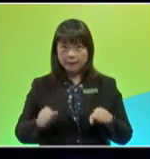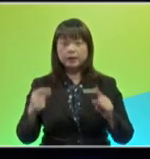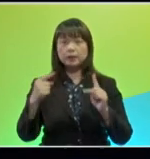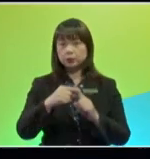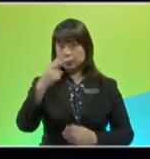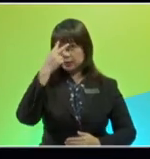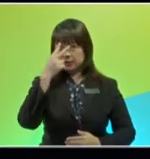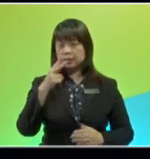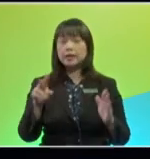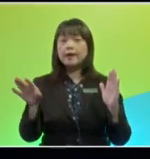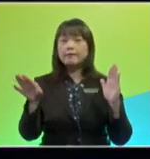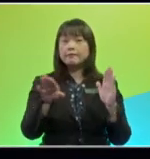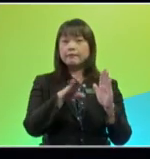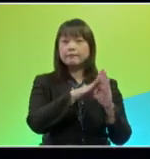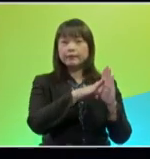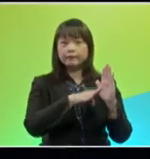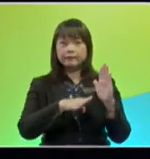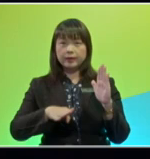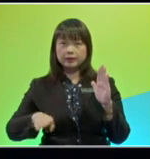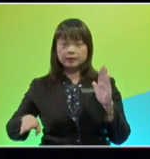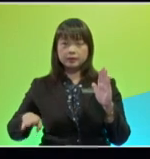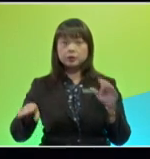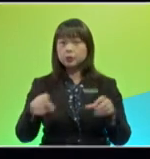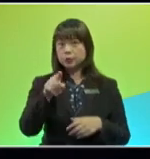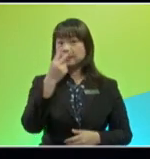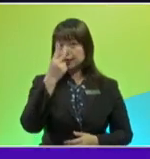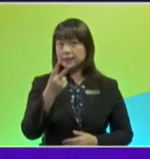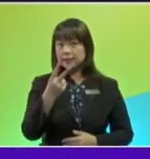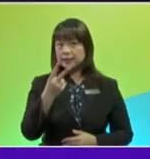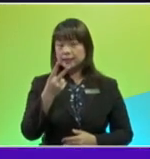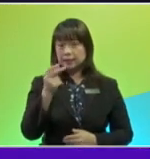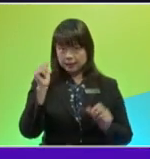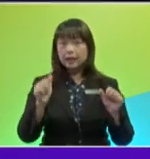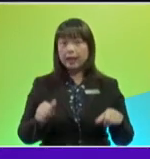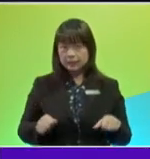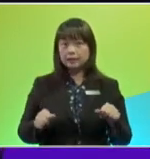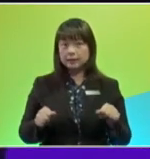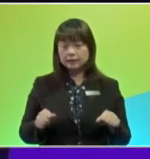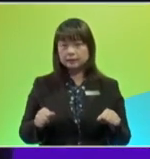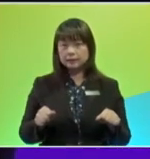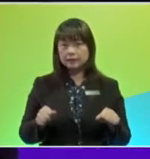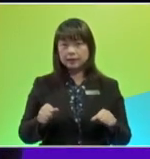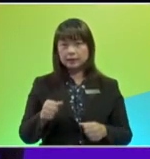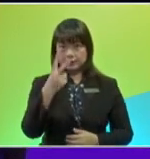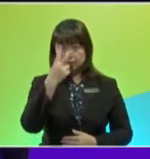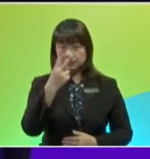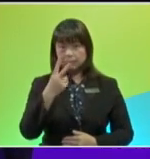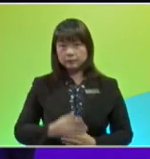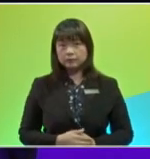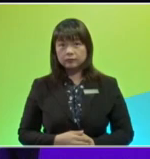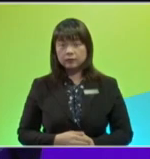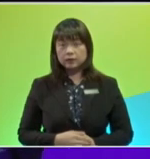reflection of the torchlight. Can you see it? Yes, I see it. Yeah, so this reflection is